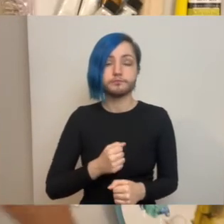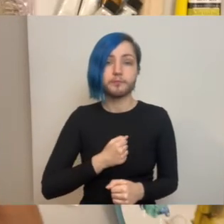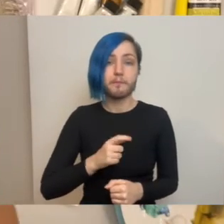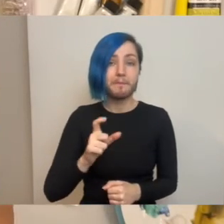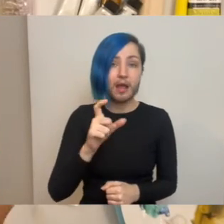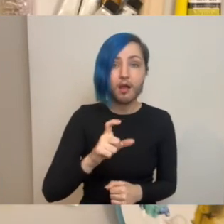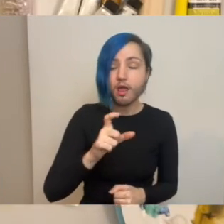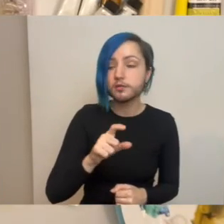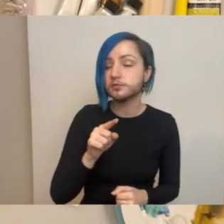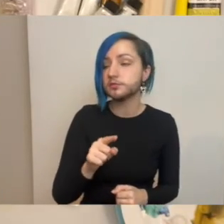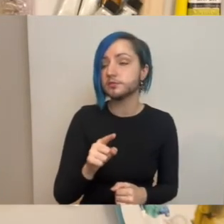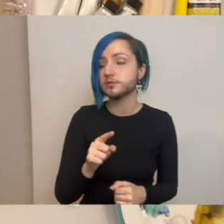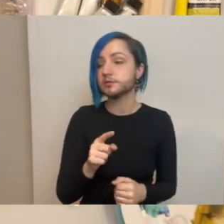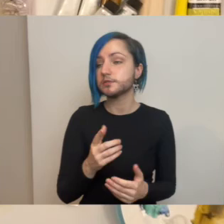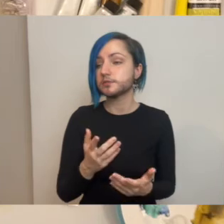and inventing